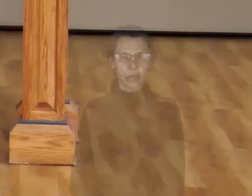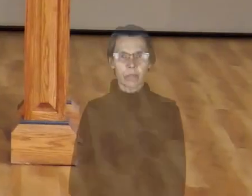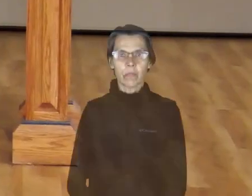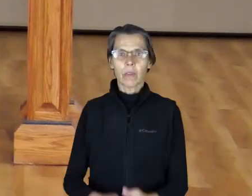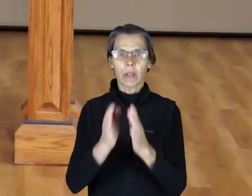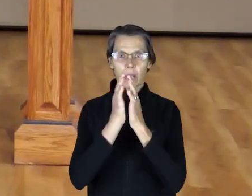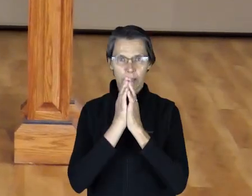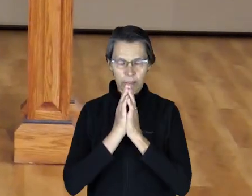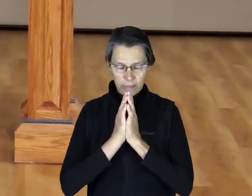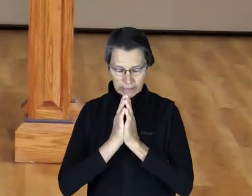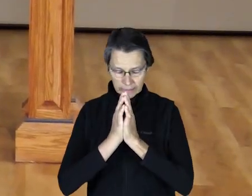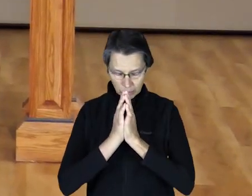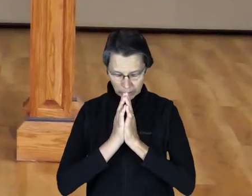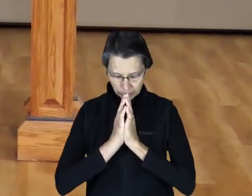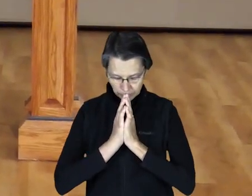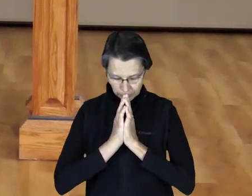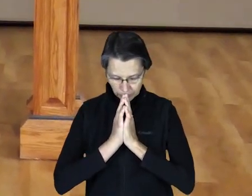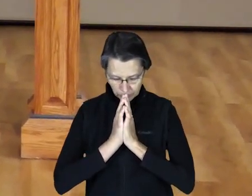Let us pray.